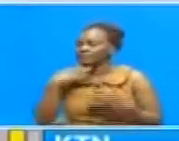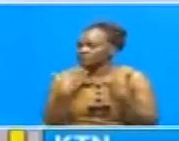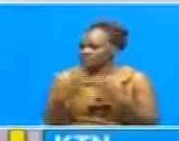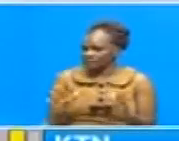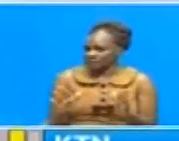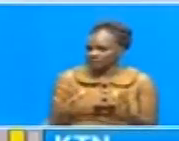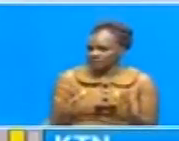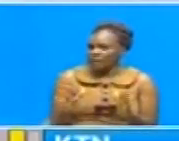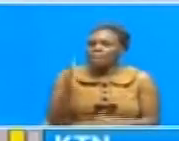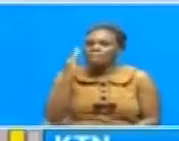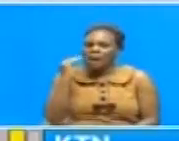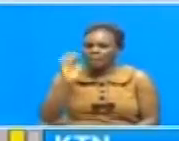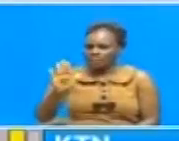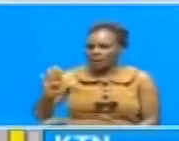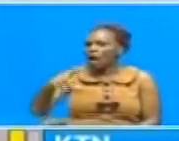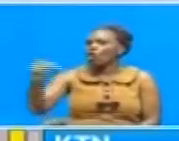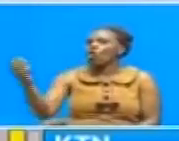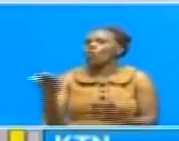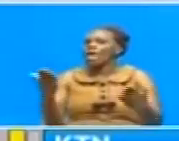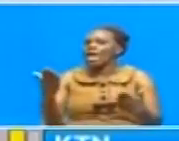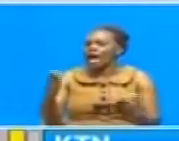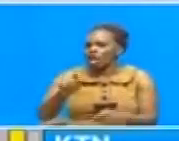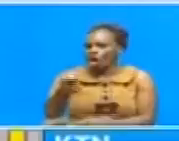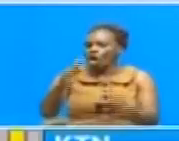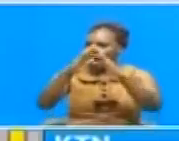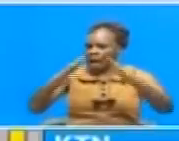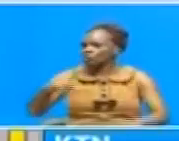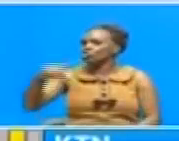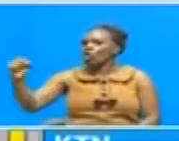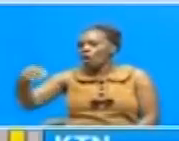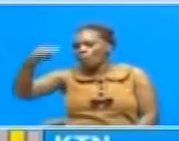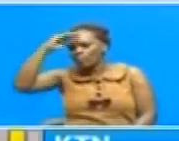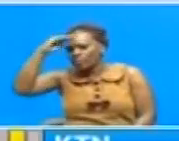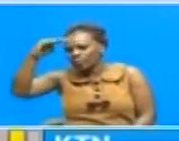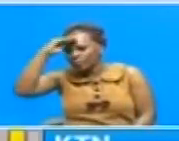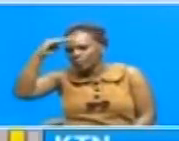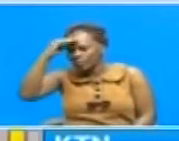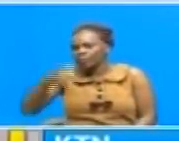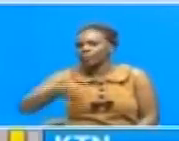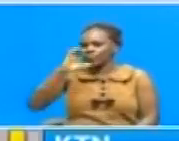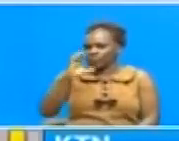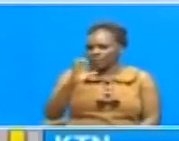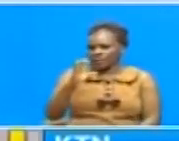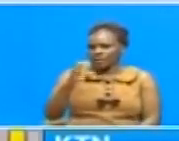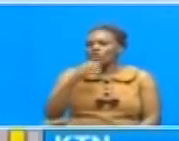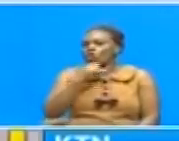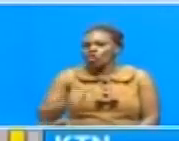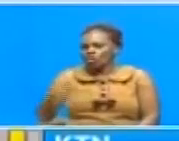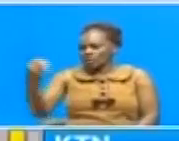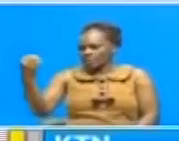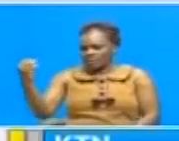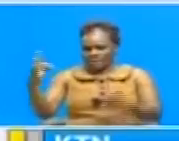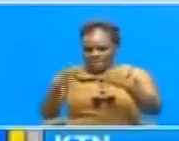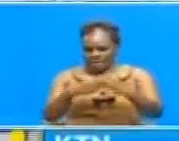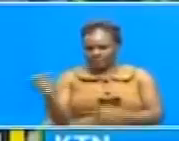Baringo County, after their mother locked them in the house and went on a drinking spree. The victims were aged 8 months